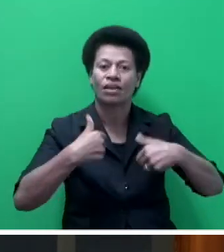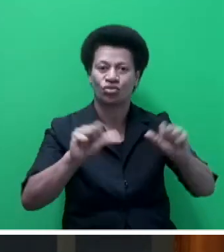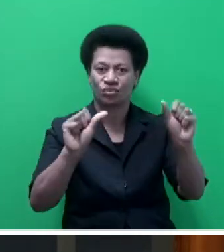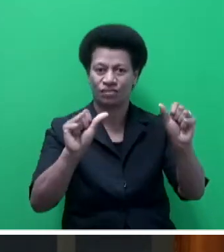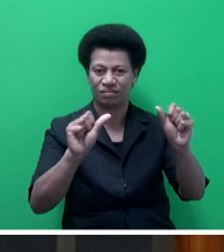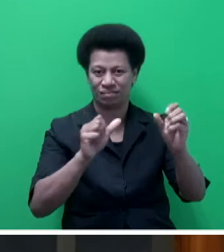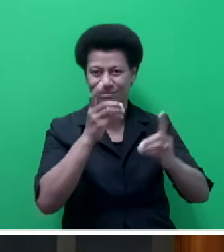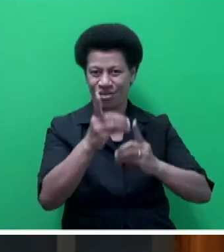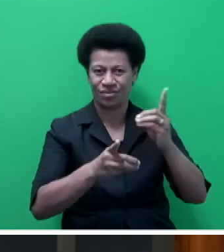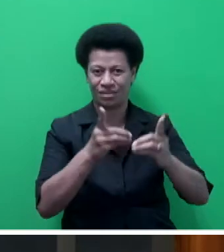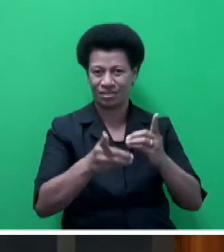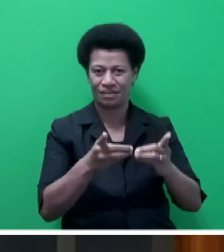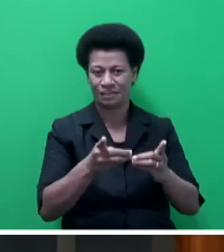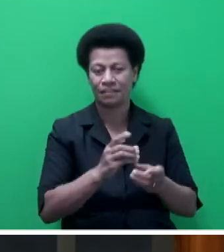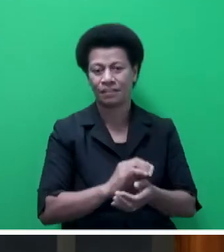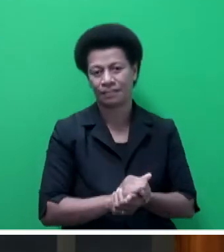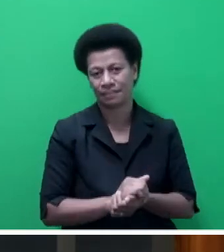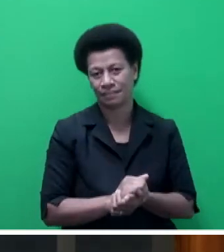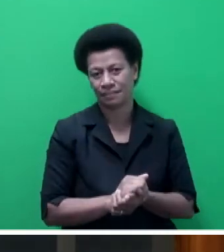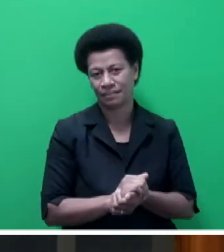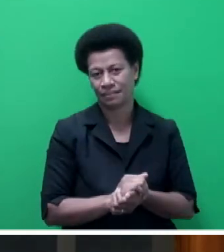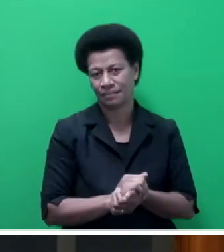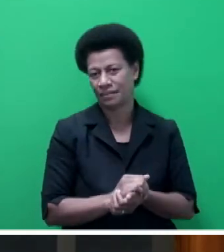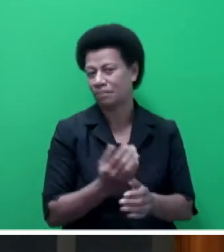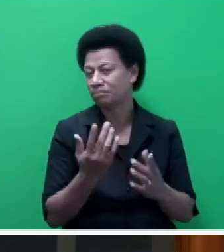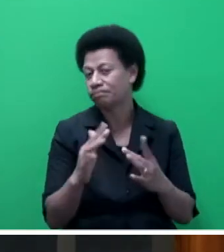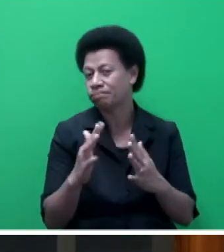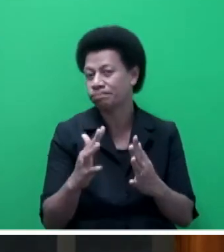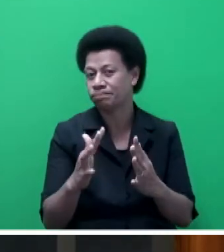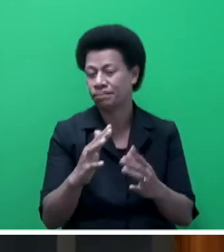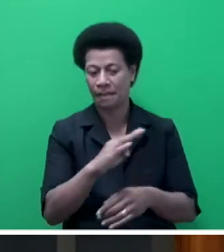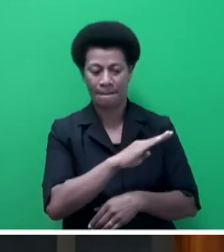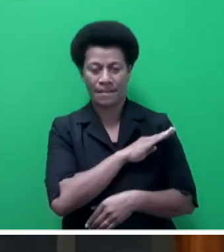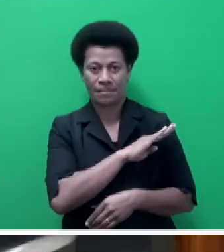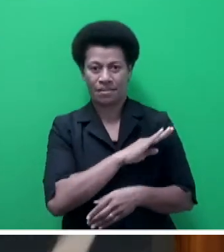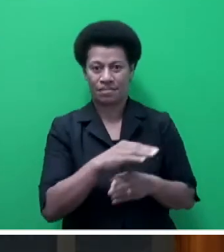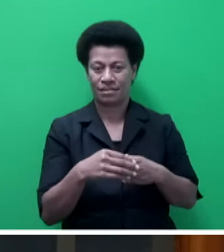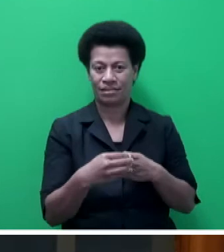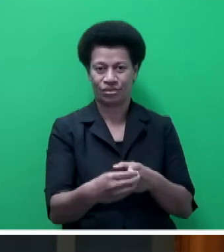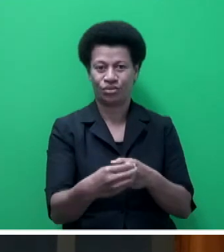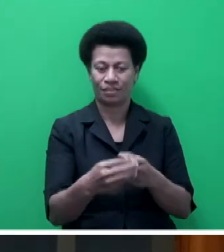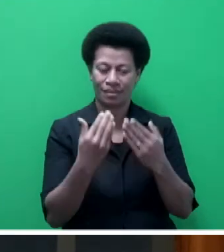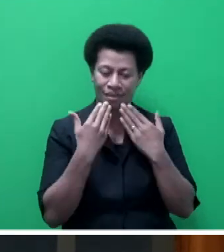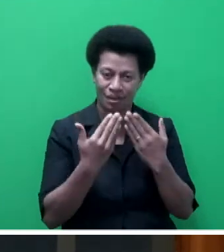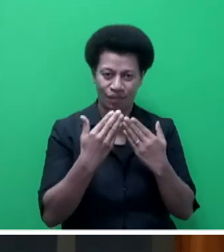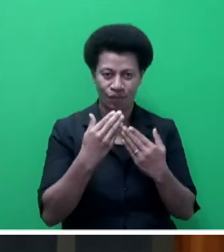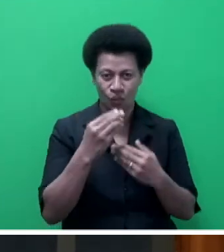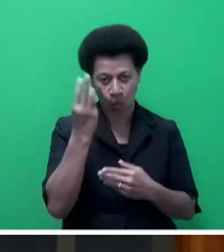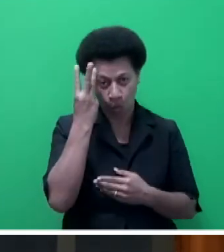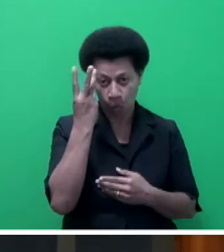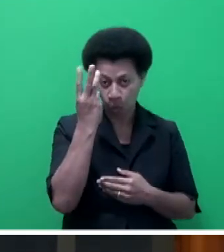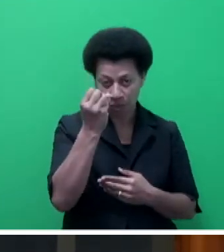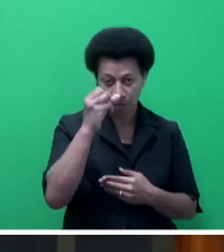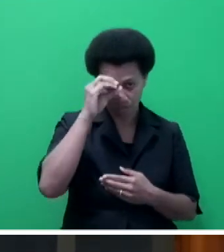Mr. Speaker, say, I commend the Honourable Prime Minister's leadership and thank him for his wisdom and the government's